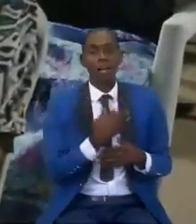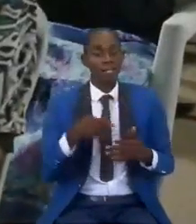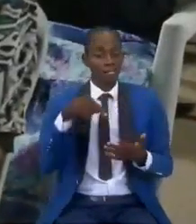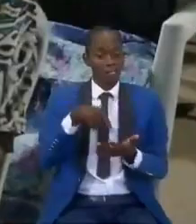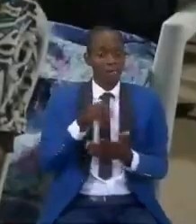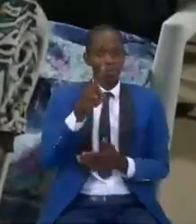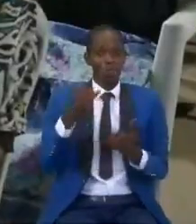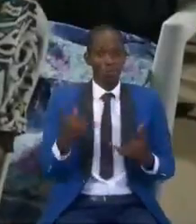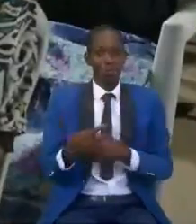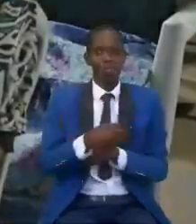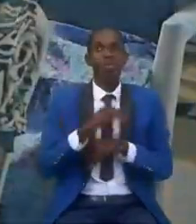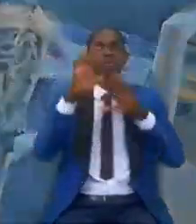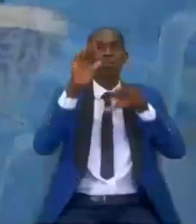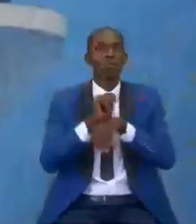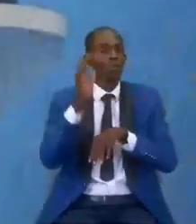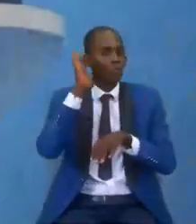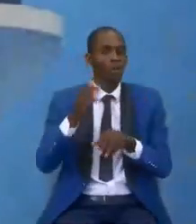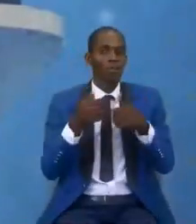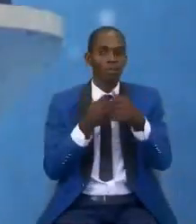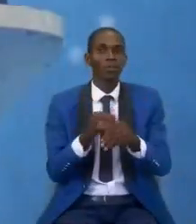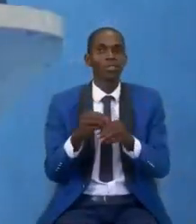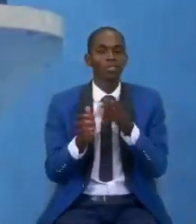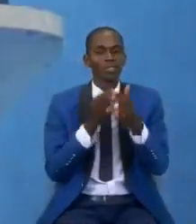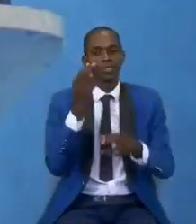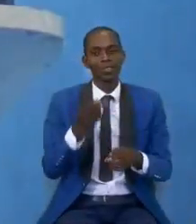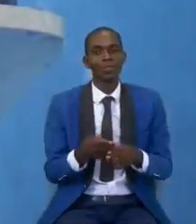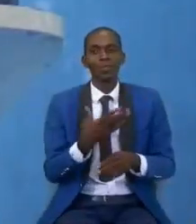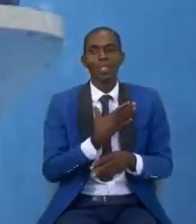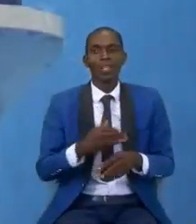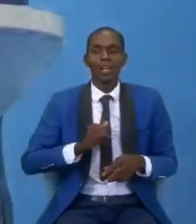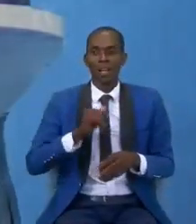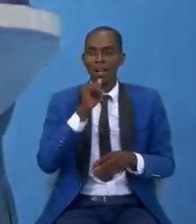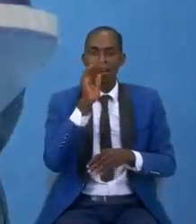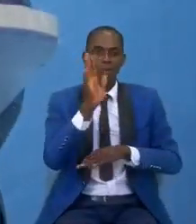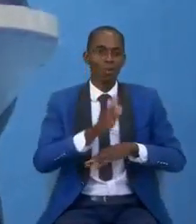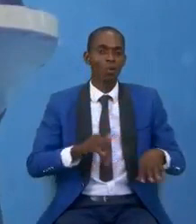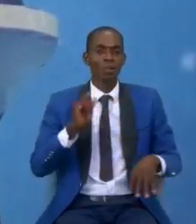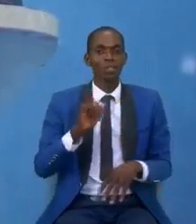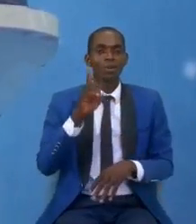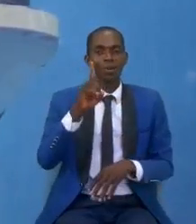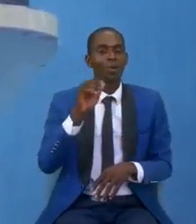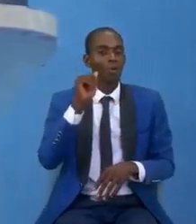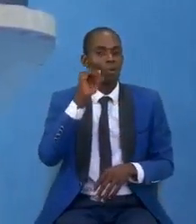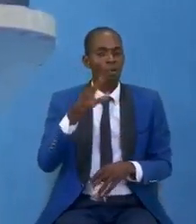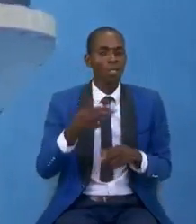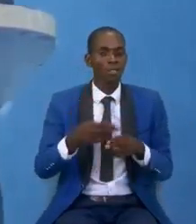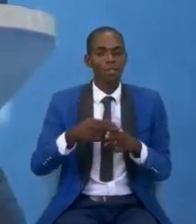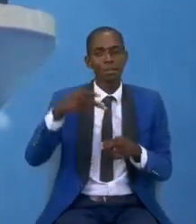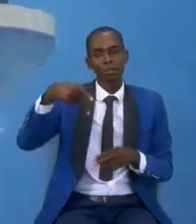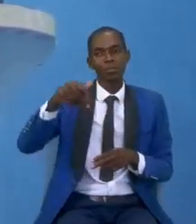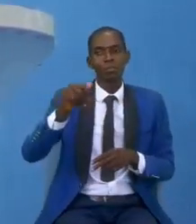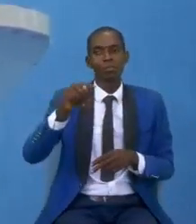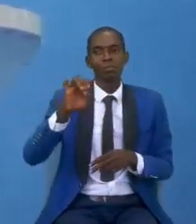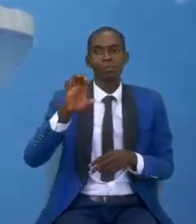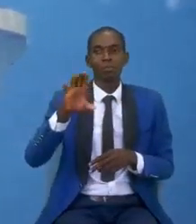I'm calling on Mrs. Patience, who had suffered several miscarriages for many years.